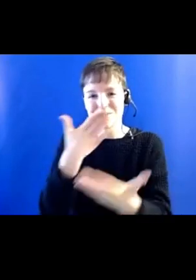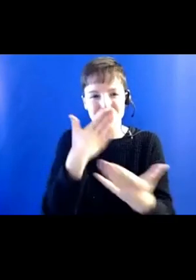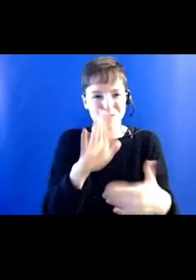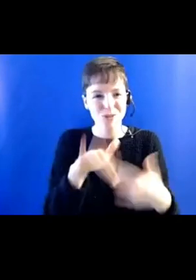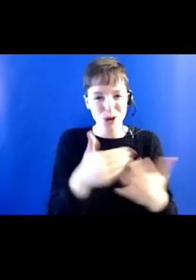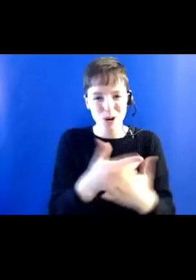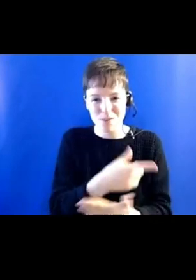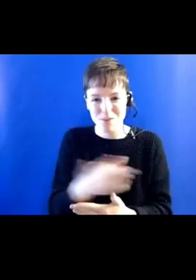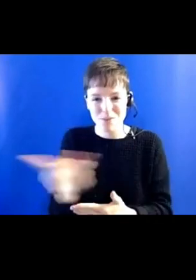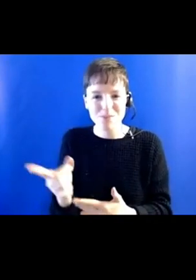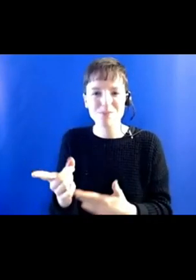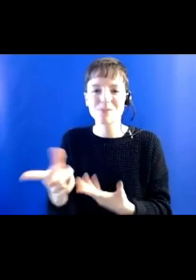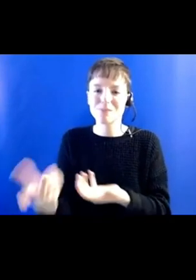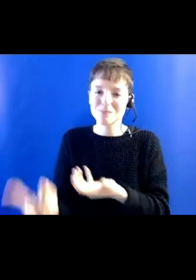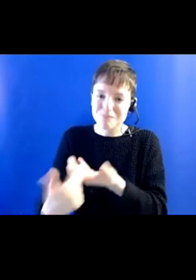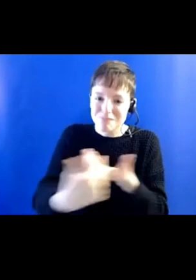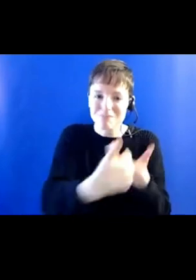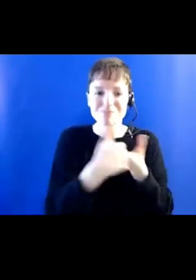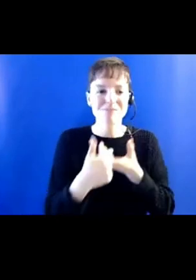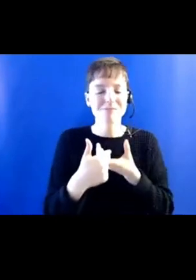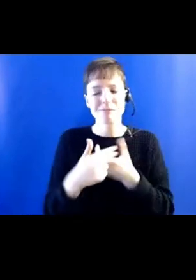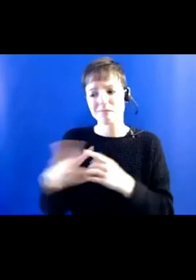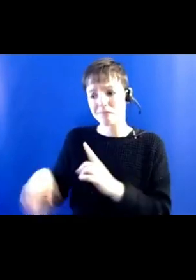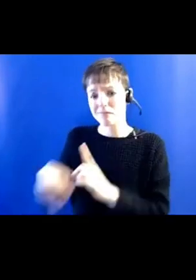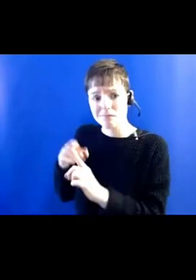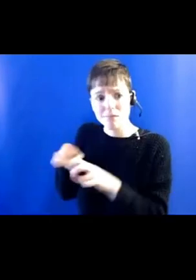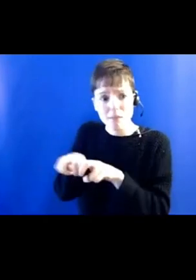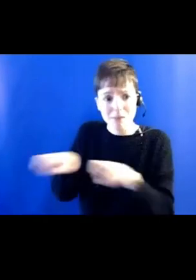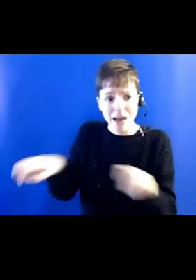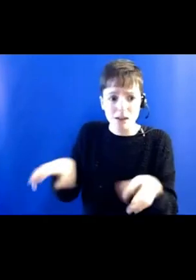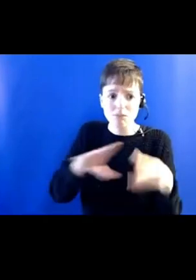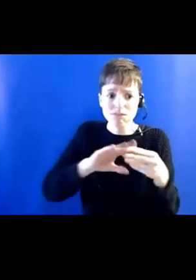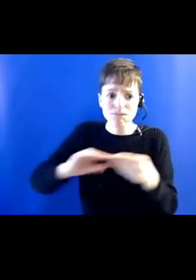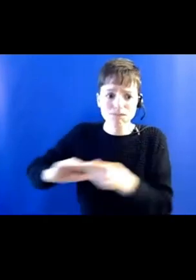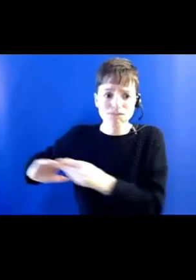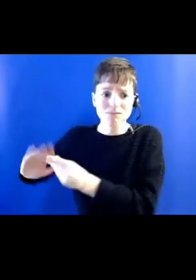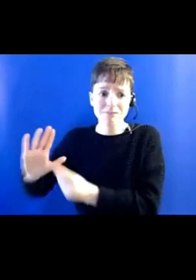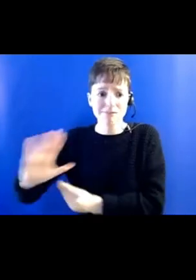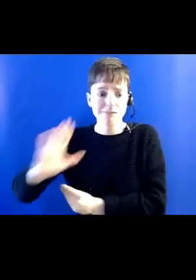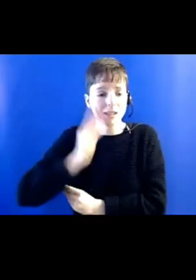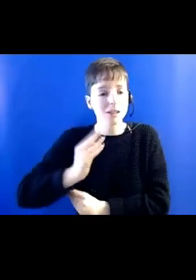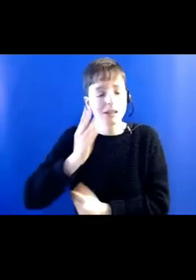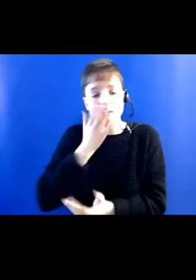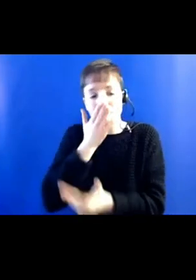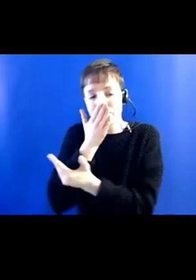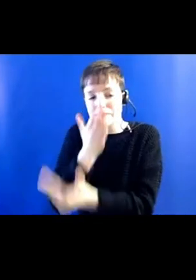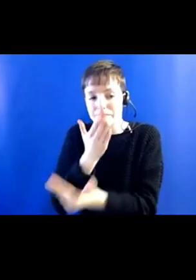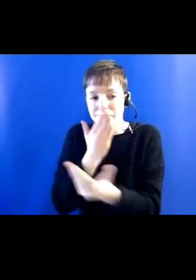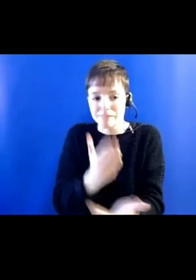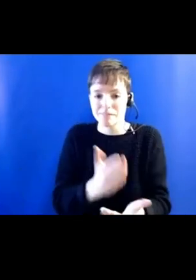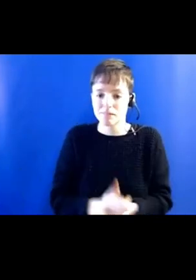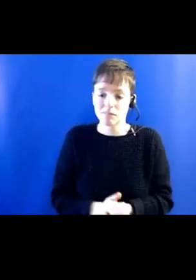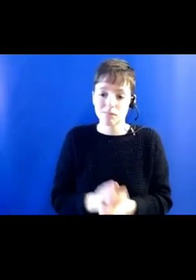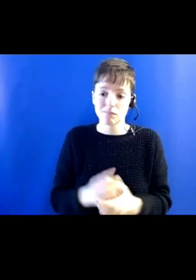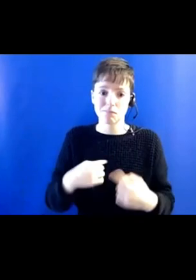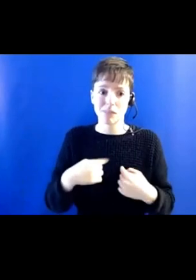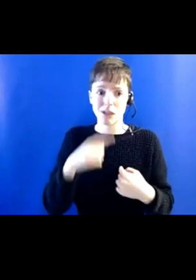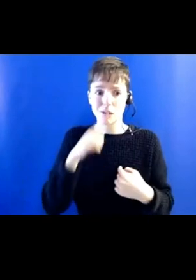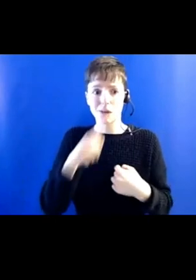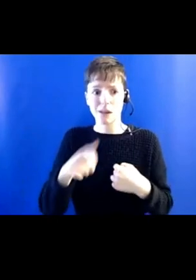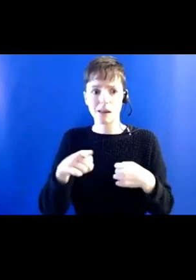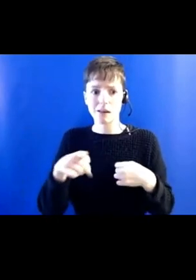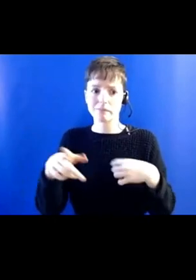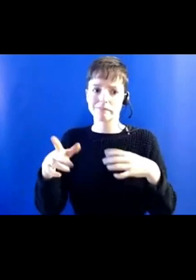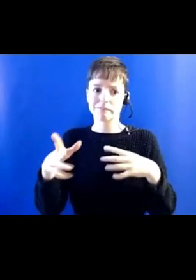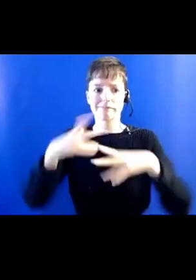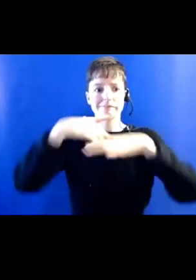Thank you so much, everybody, for being here, and especially panelists for sharing your experience. I don't have any concluding remark, and this